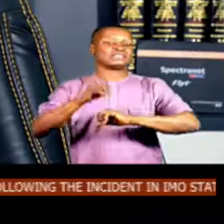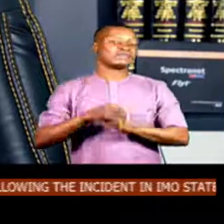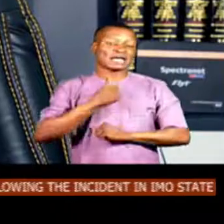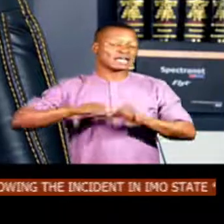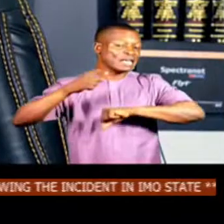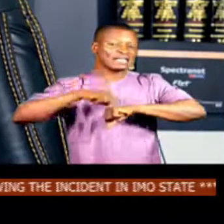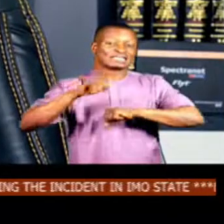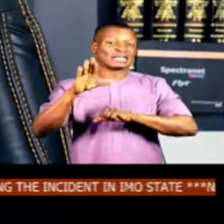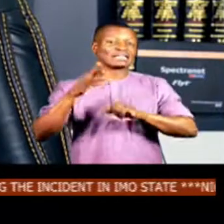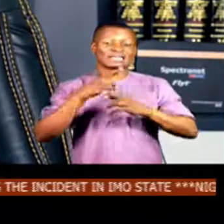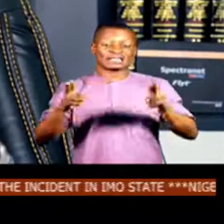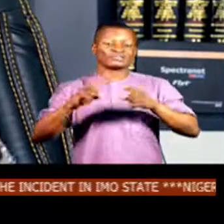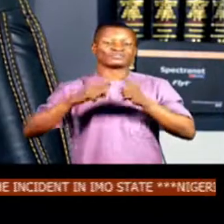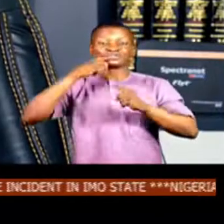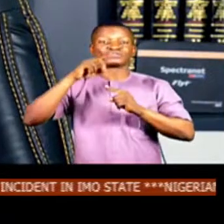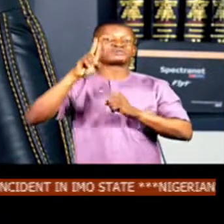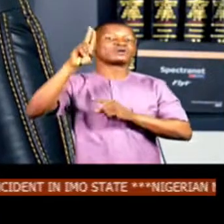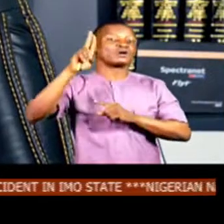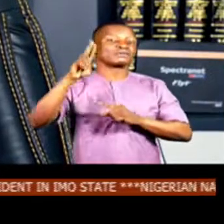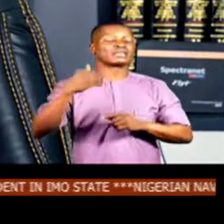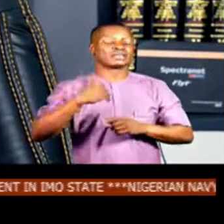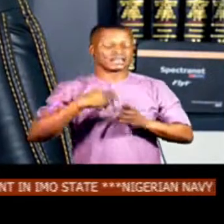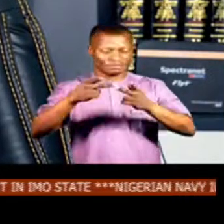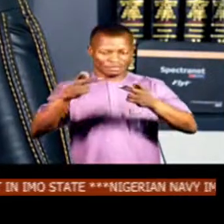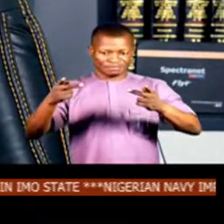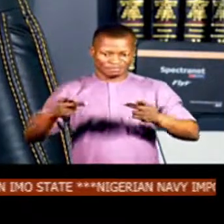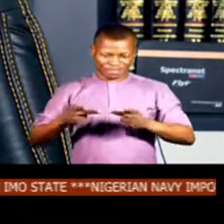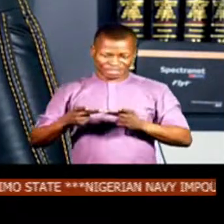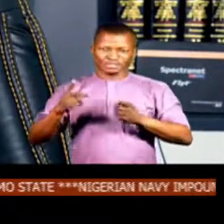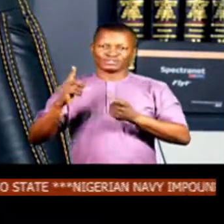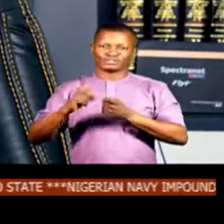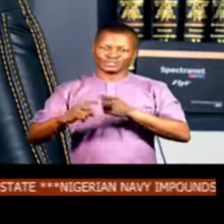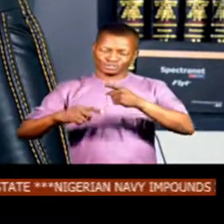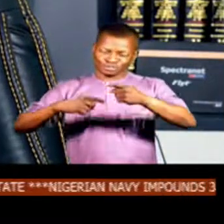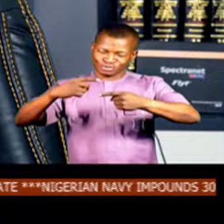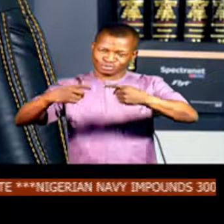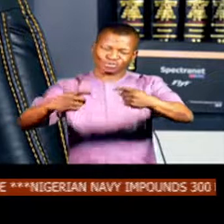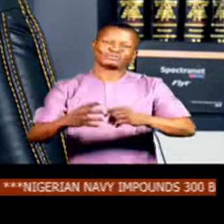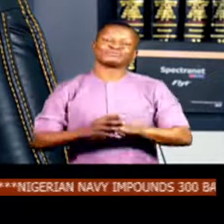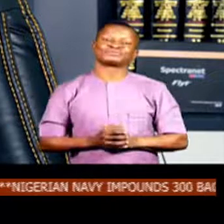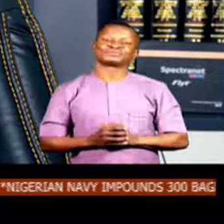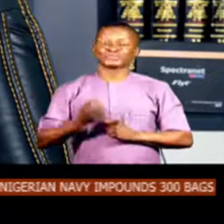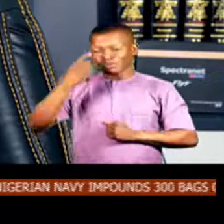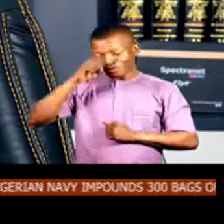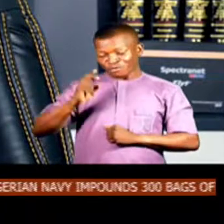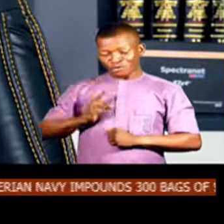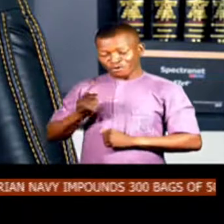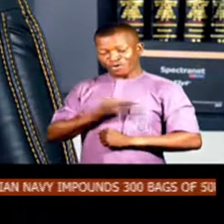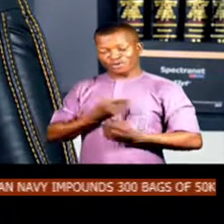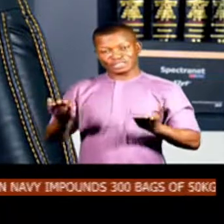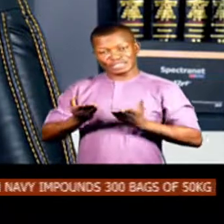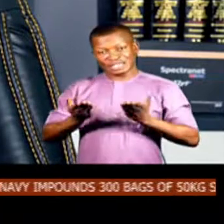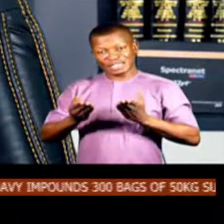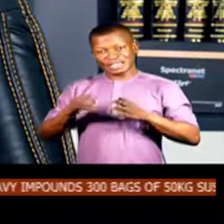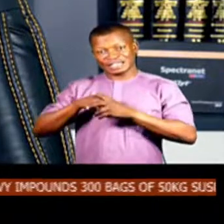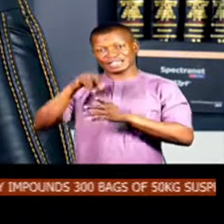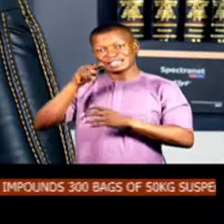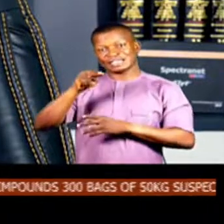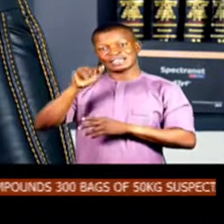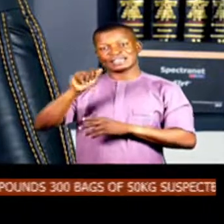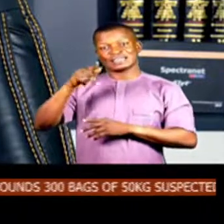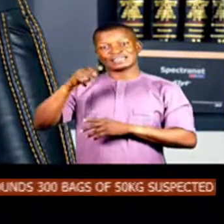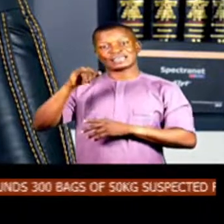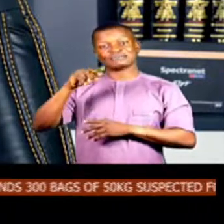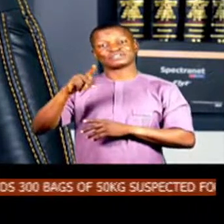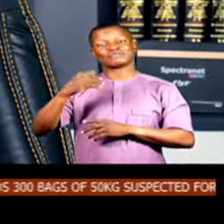that whenever they are ready to speak up, they have a place to go. For us here in NAPTIP, we have a lot